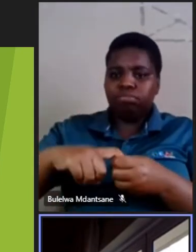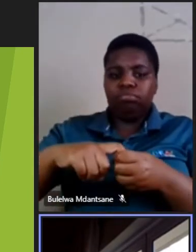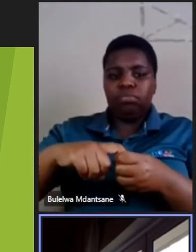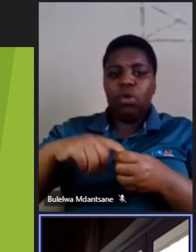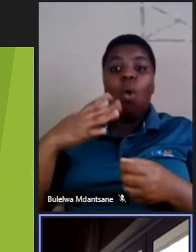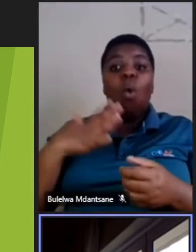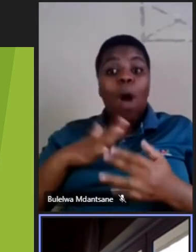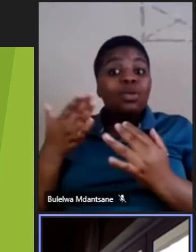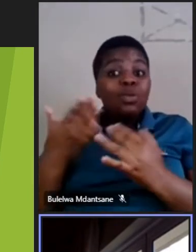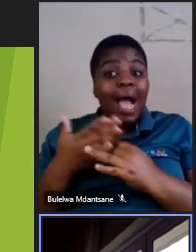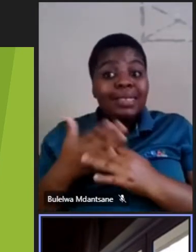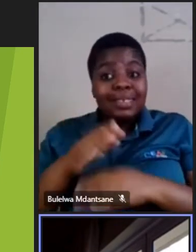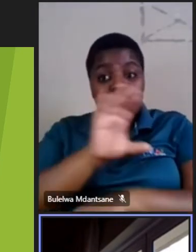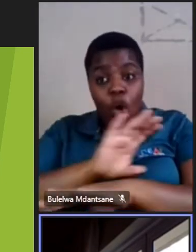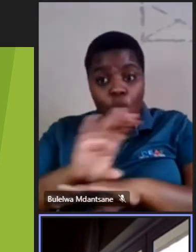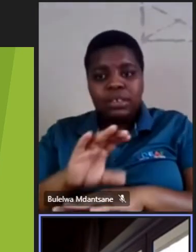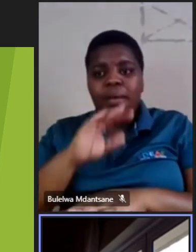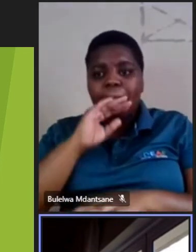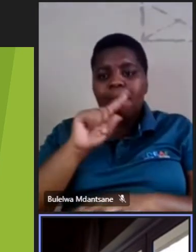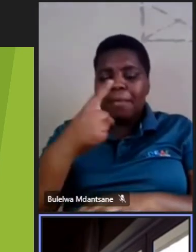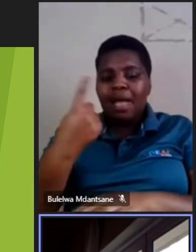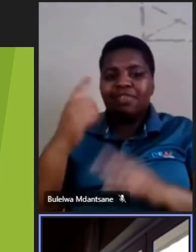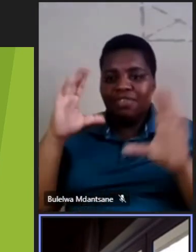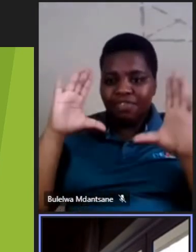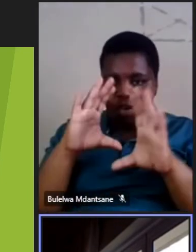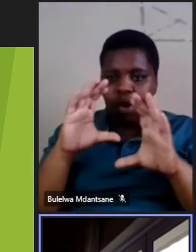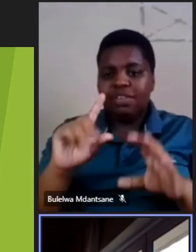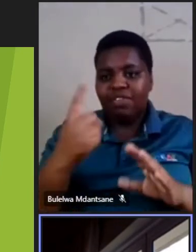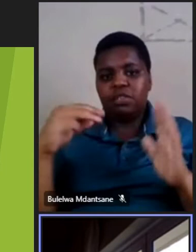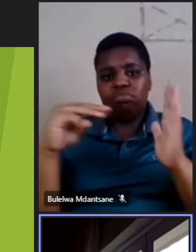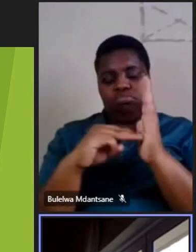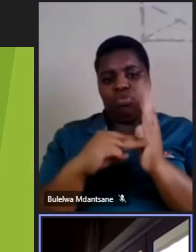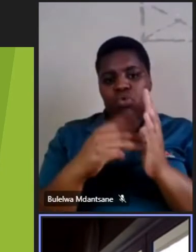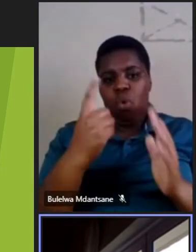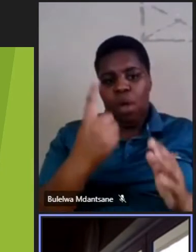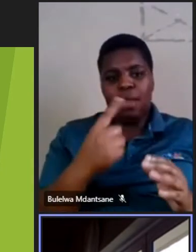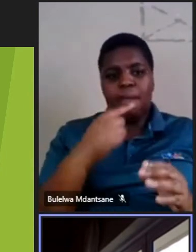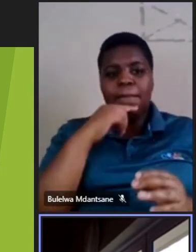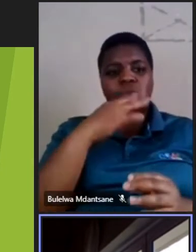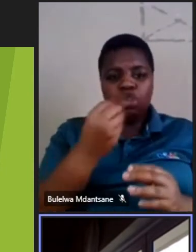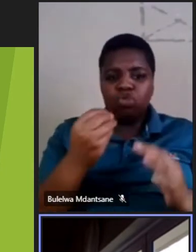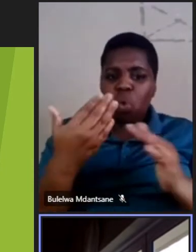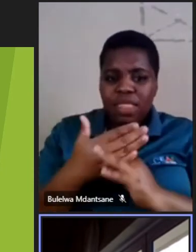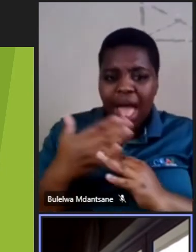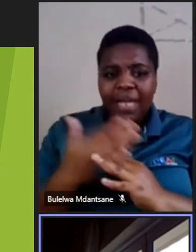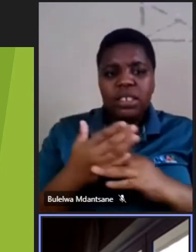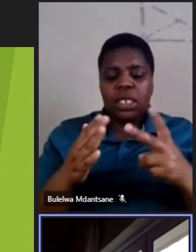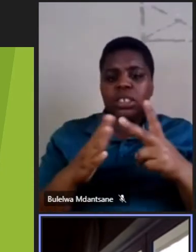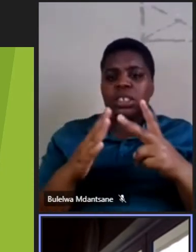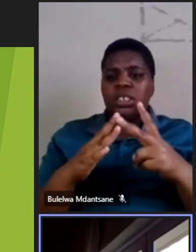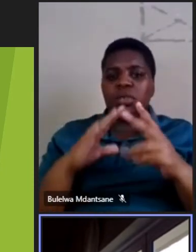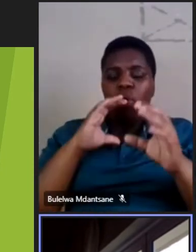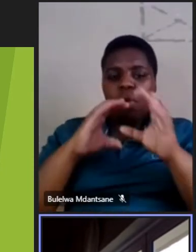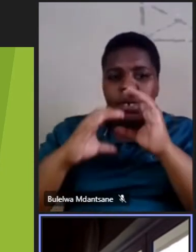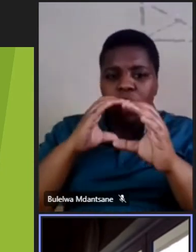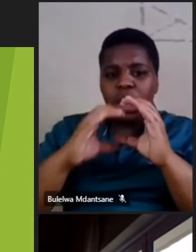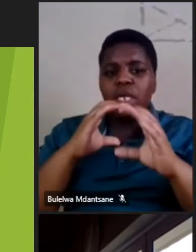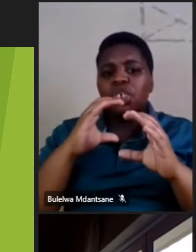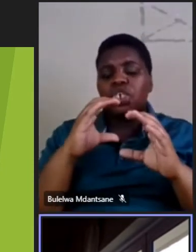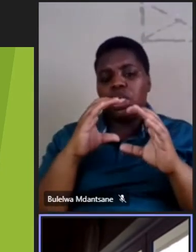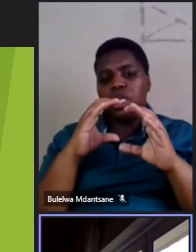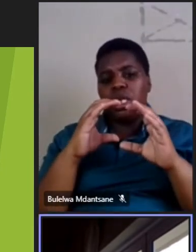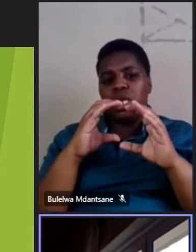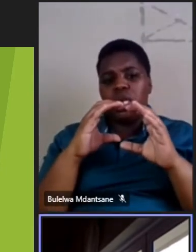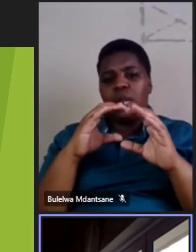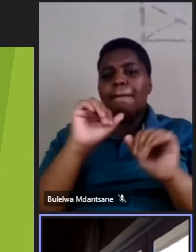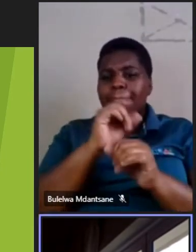the course. And here we focused on disability etiquette, we focused on access and communication to